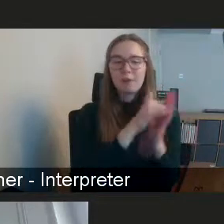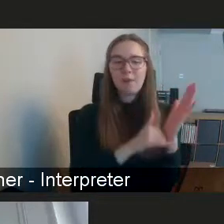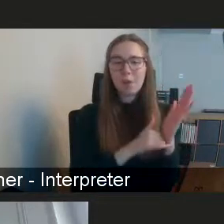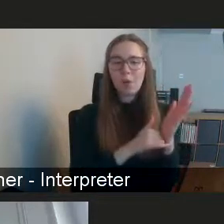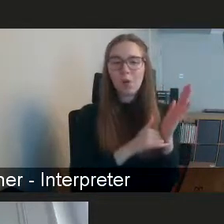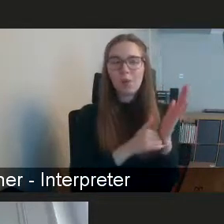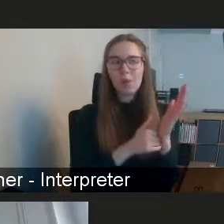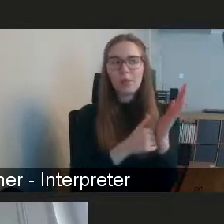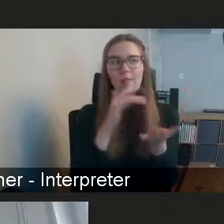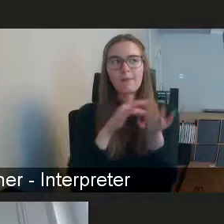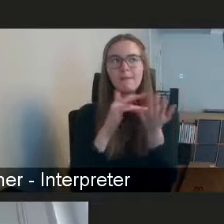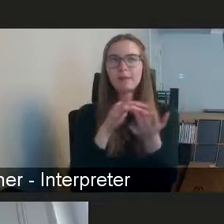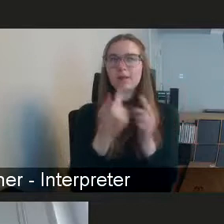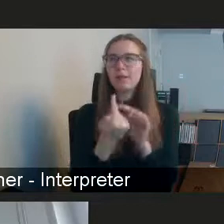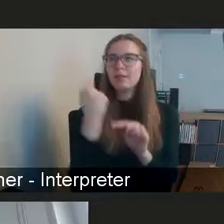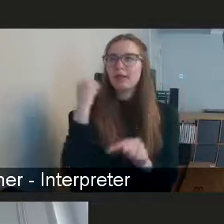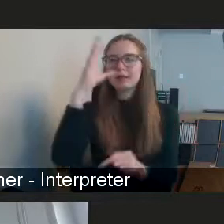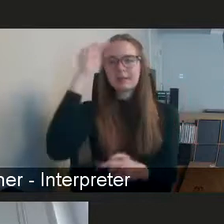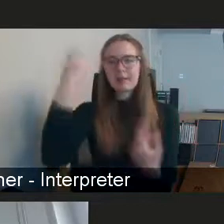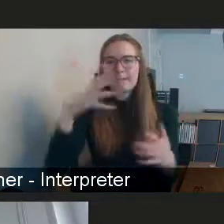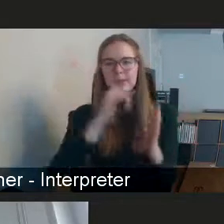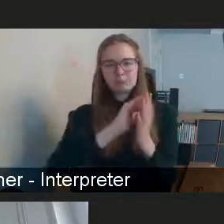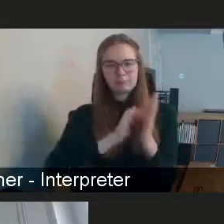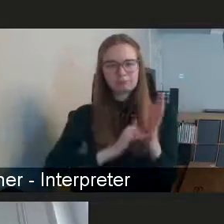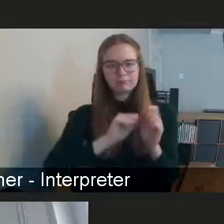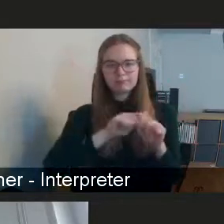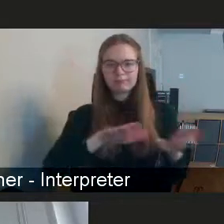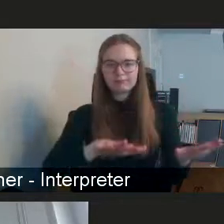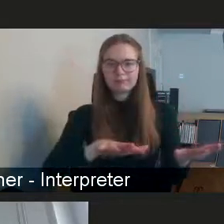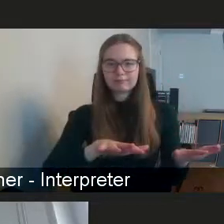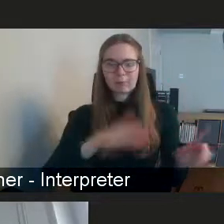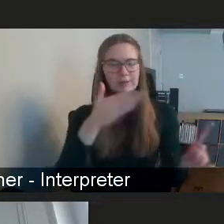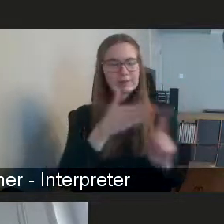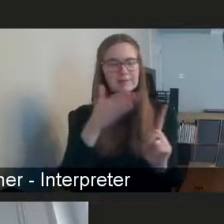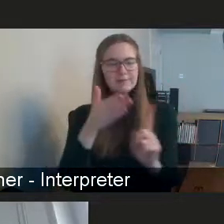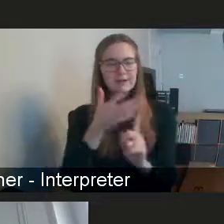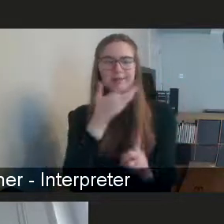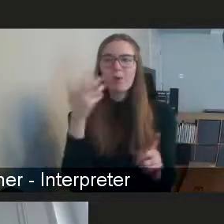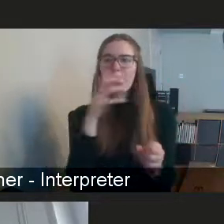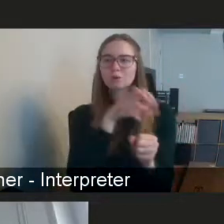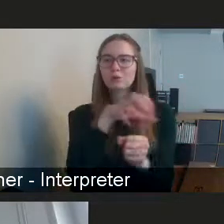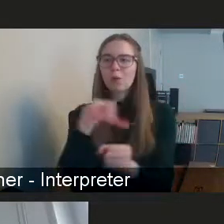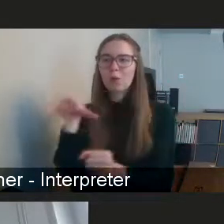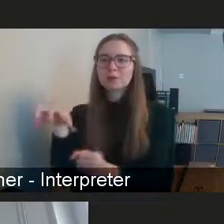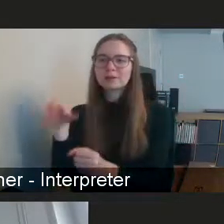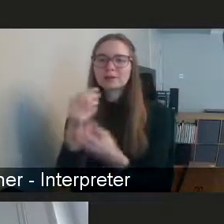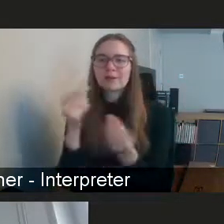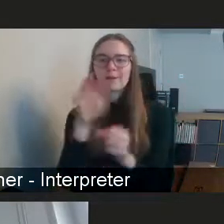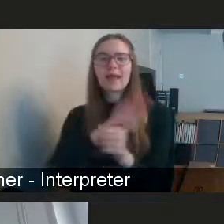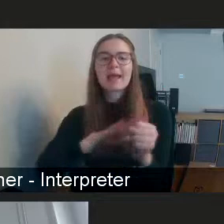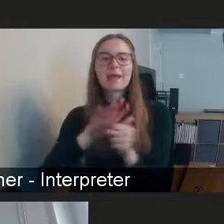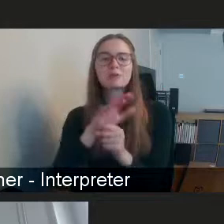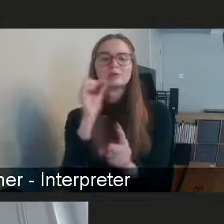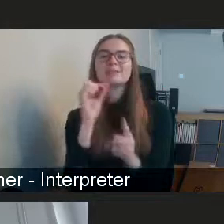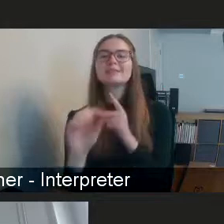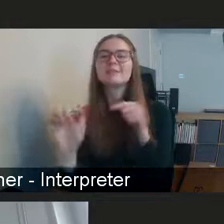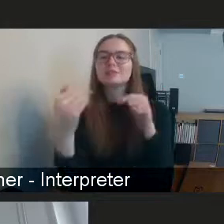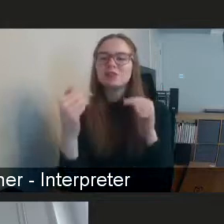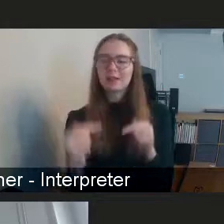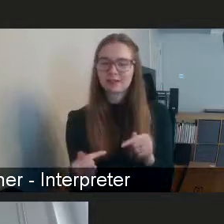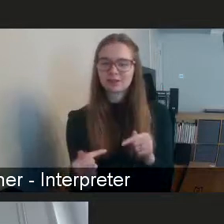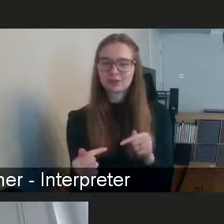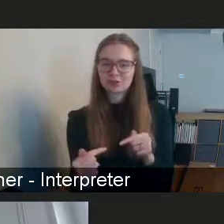middle of last summer. And we identified a set of hotspots and areas where there were particular challenges that